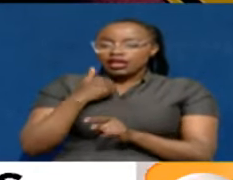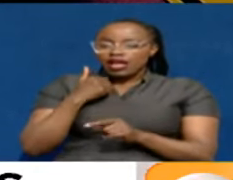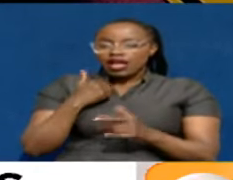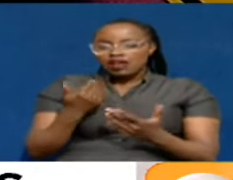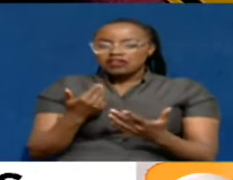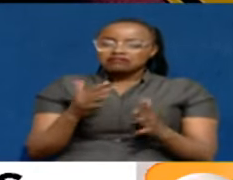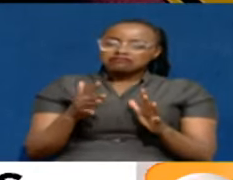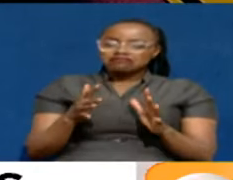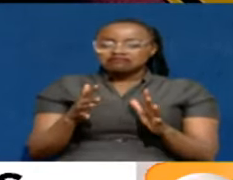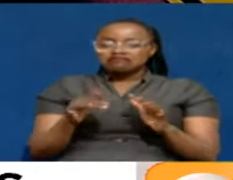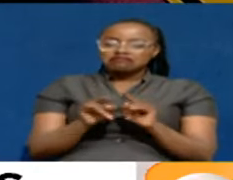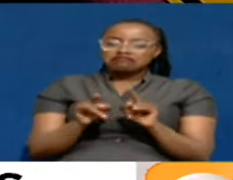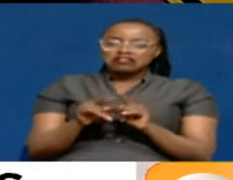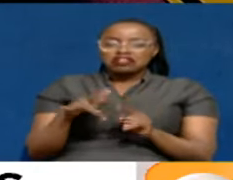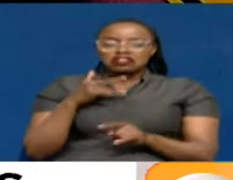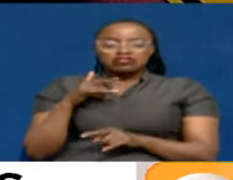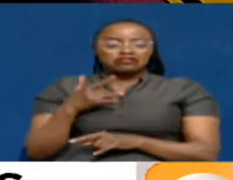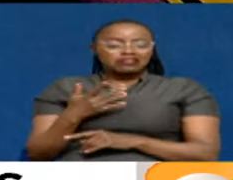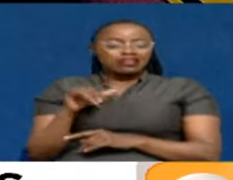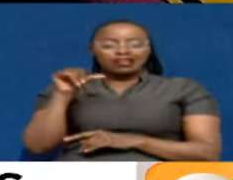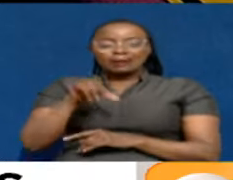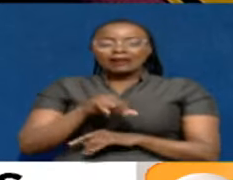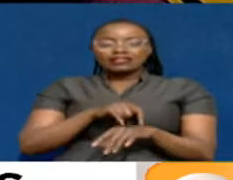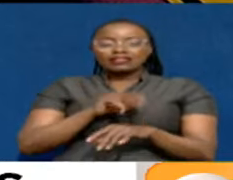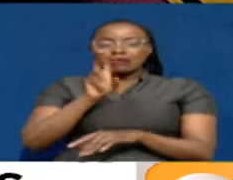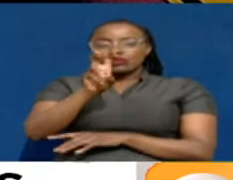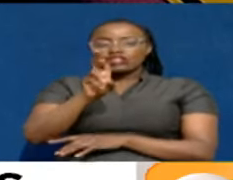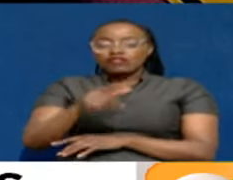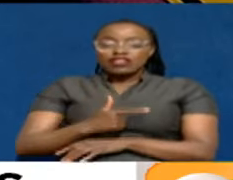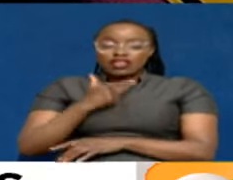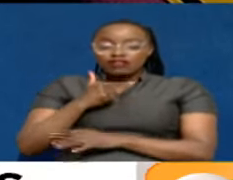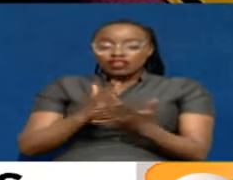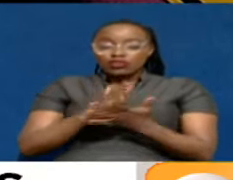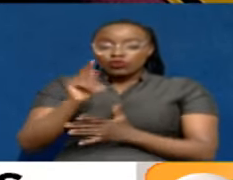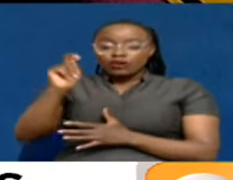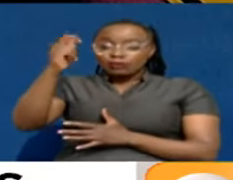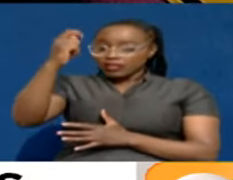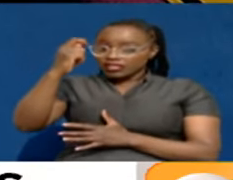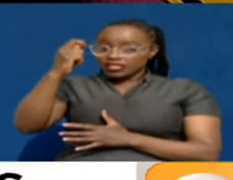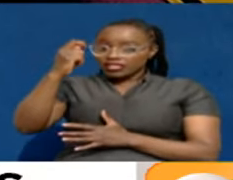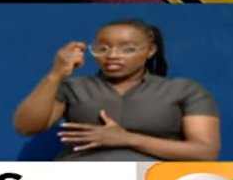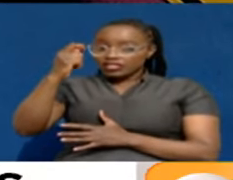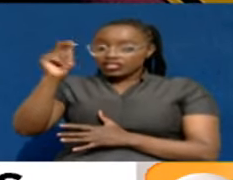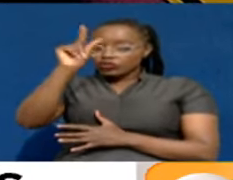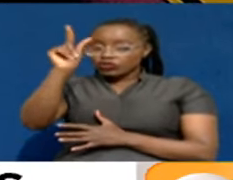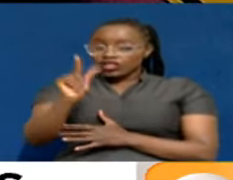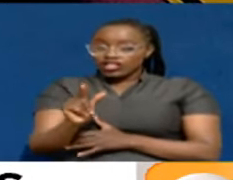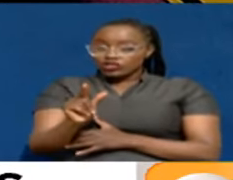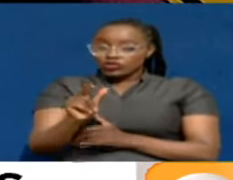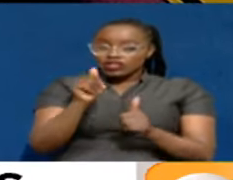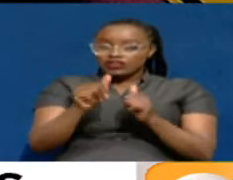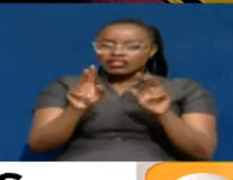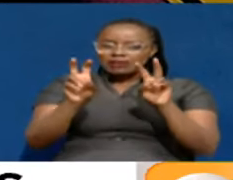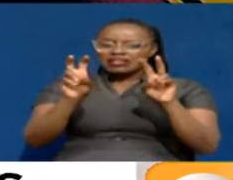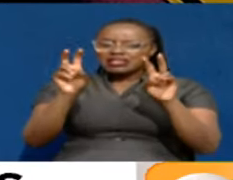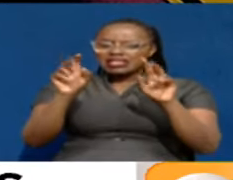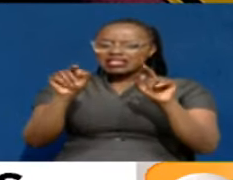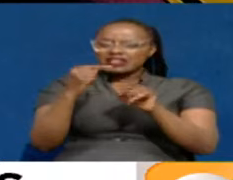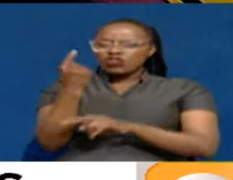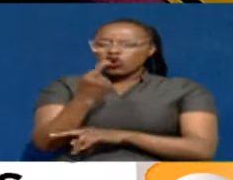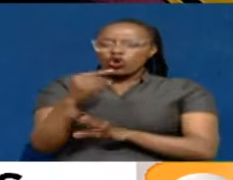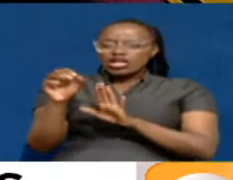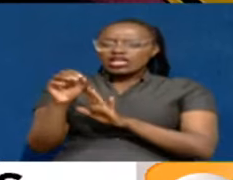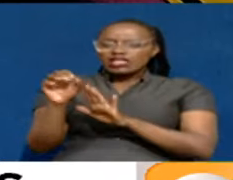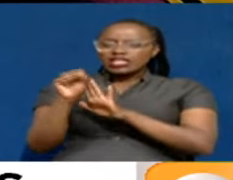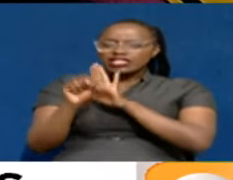rather irritating to see the visits by the president to the regions being treated as if they are state